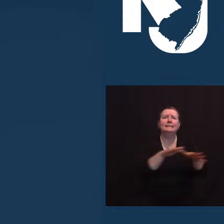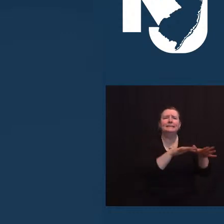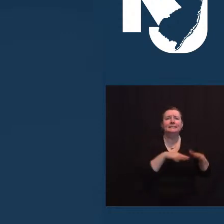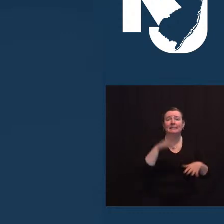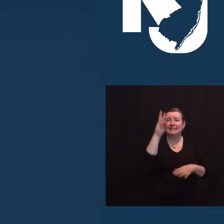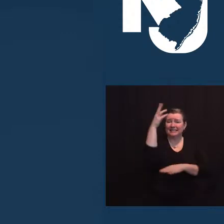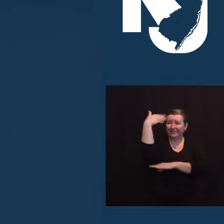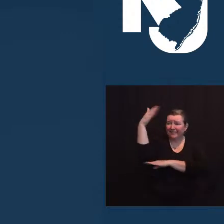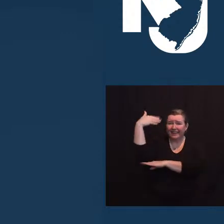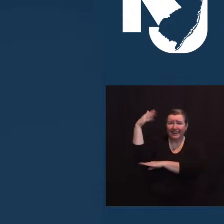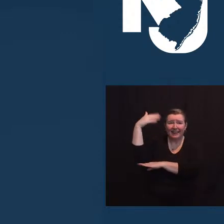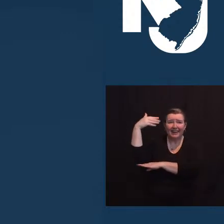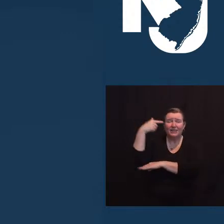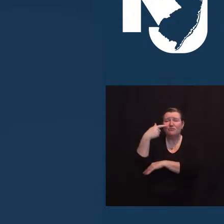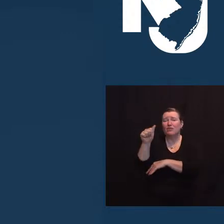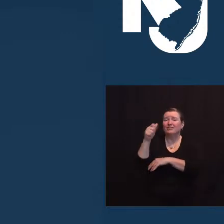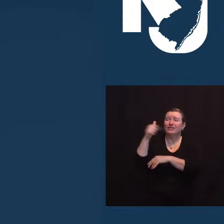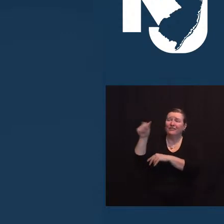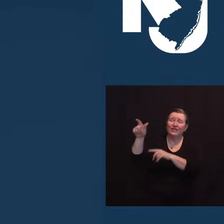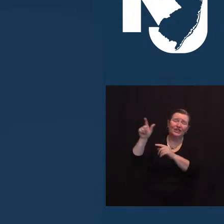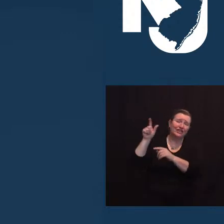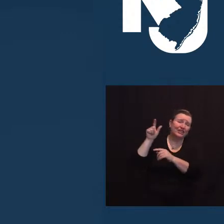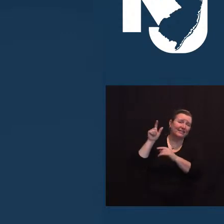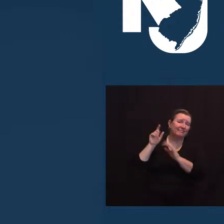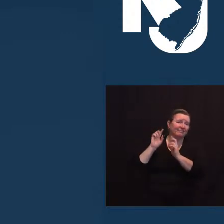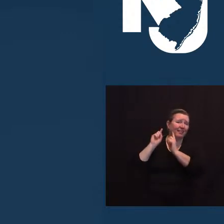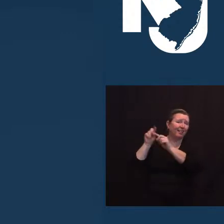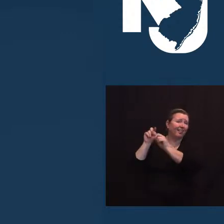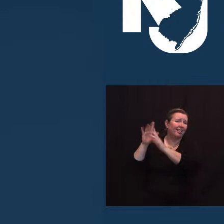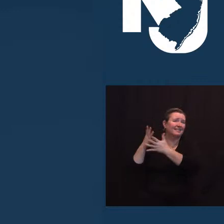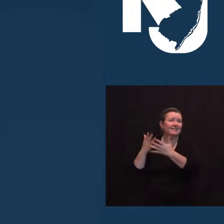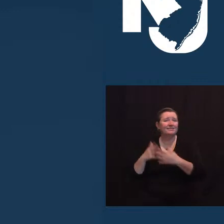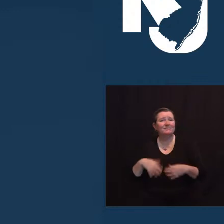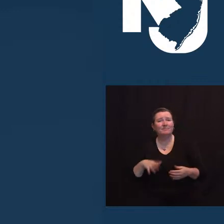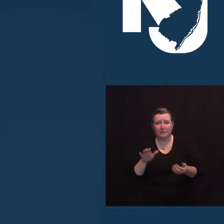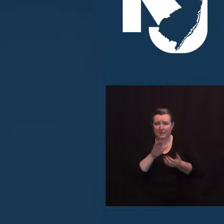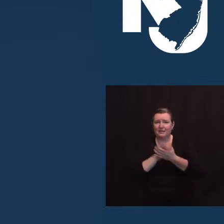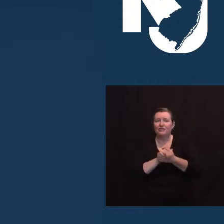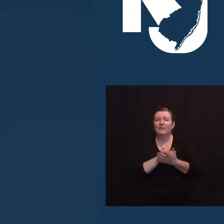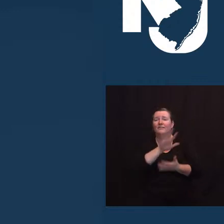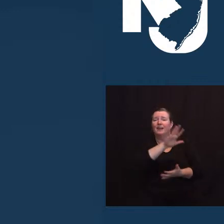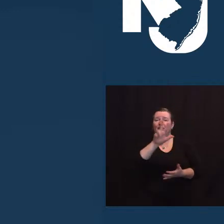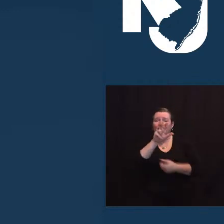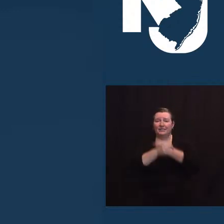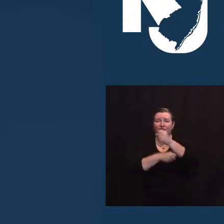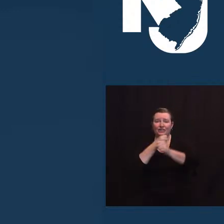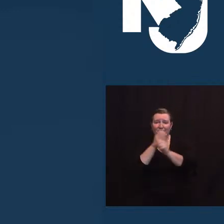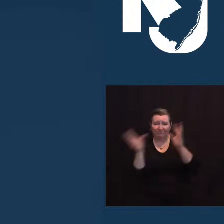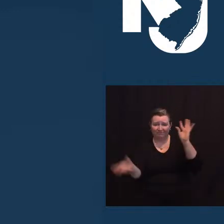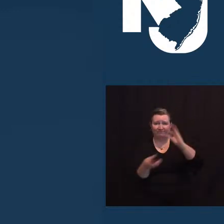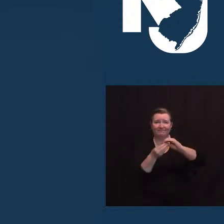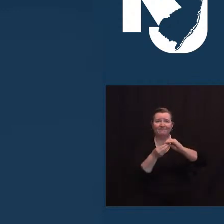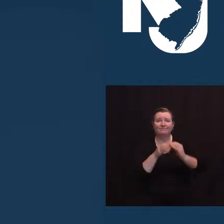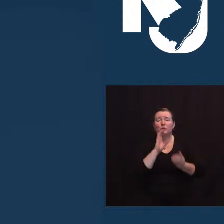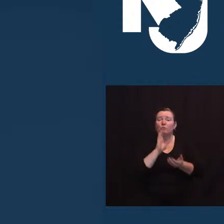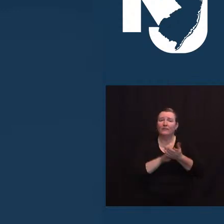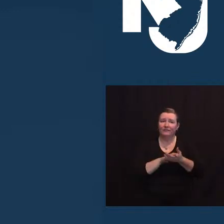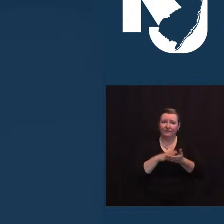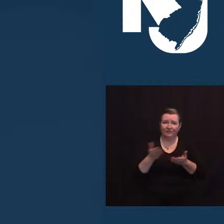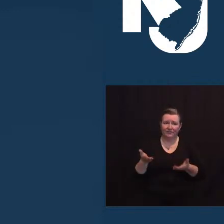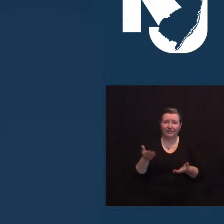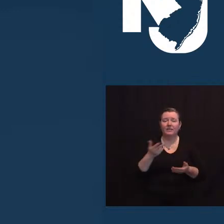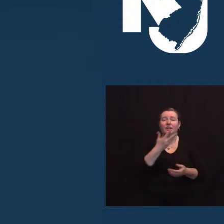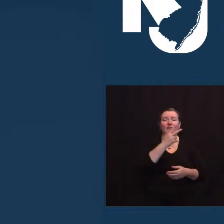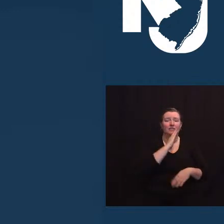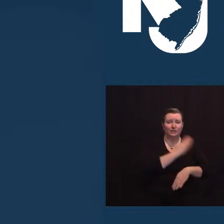He left behind his wife of 53 years, Karen. They had 3 daughters, Darlene, with whom I had the great honor of speaking